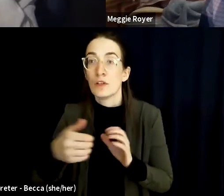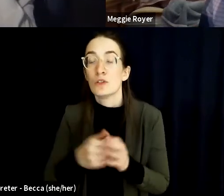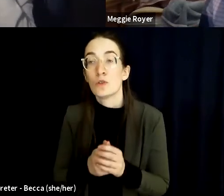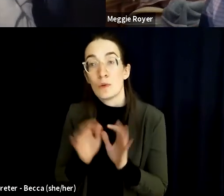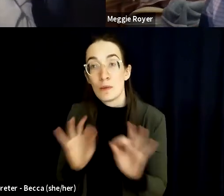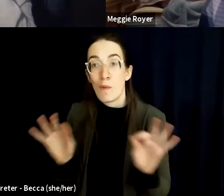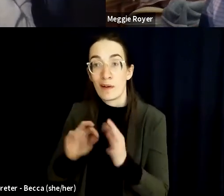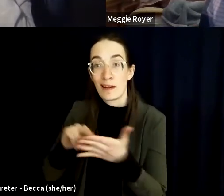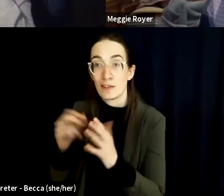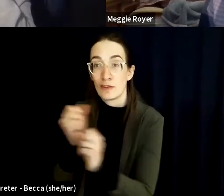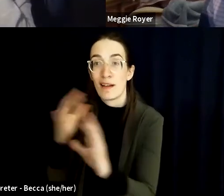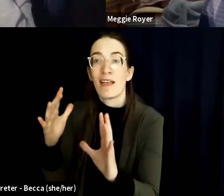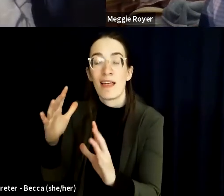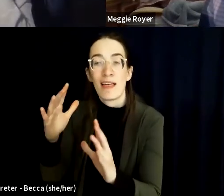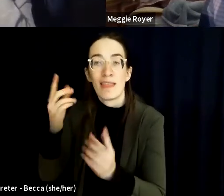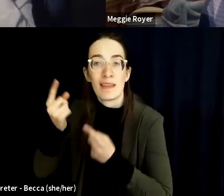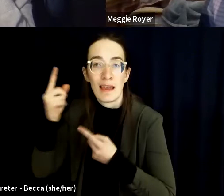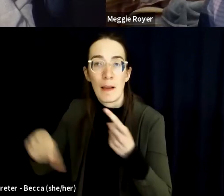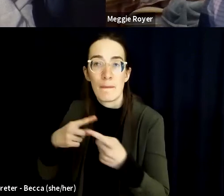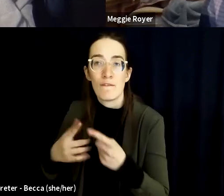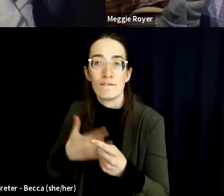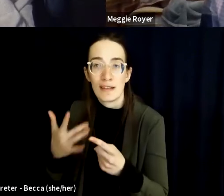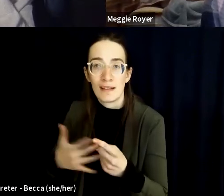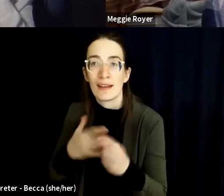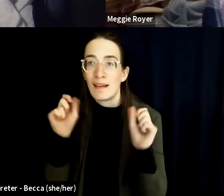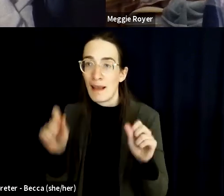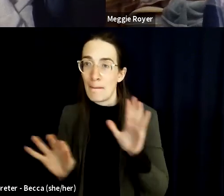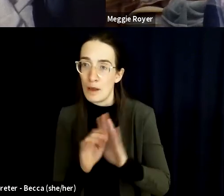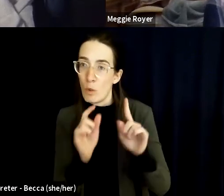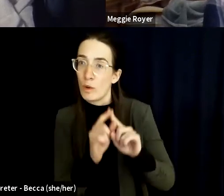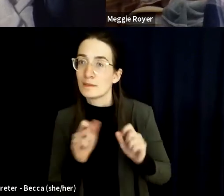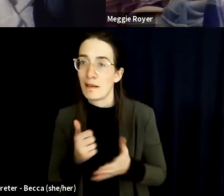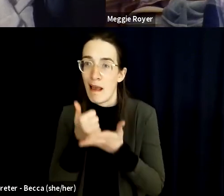that you want for the year ahead of you, and sometimes choosing words like this can be part of that.